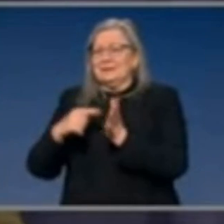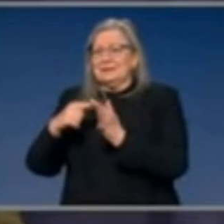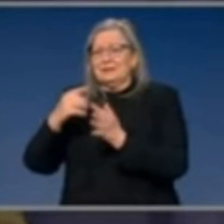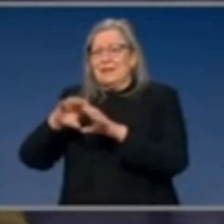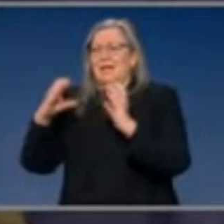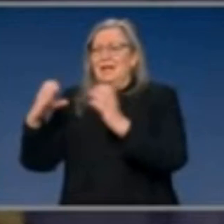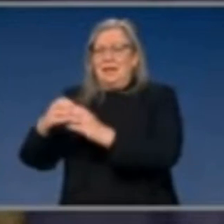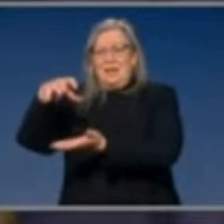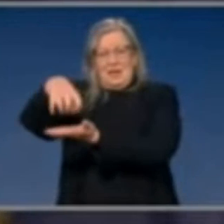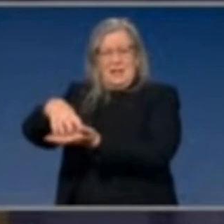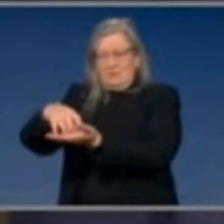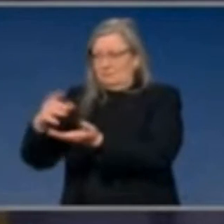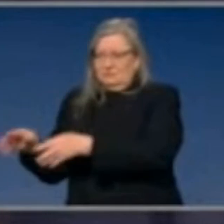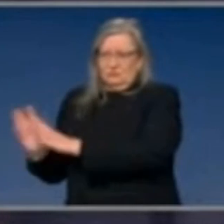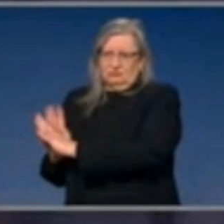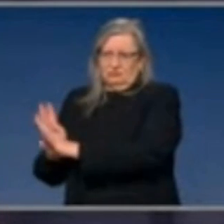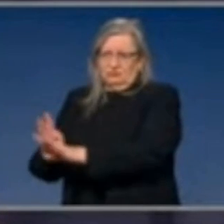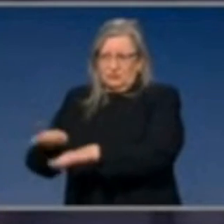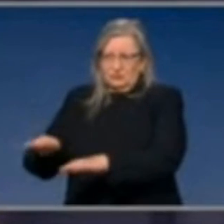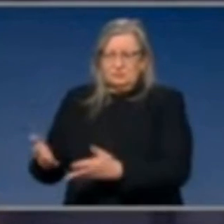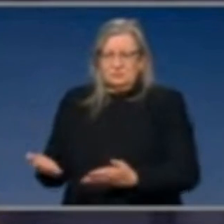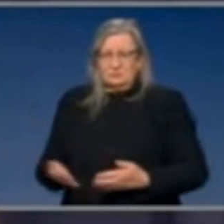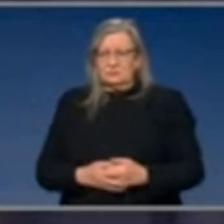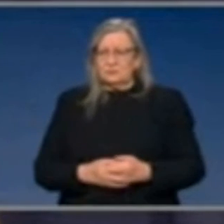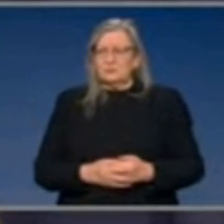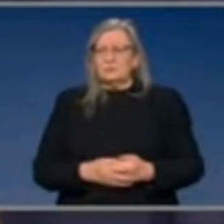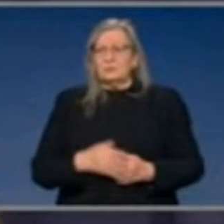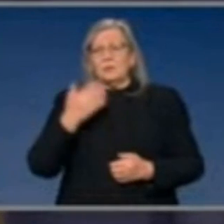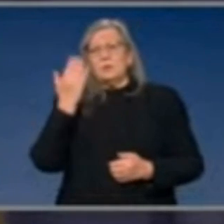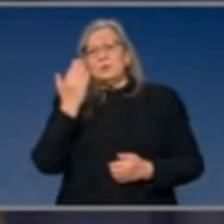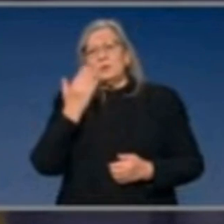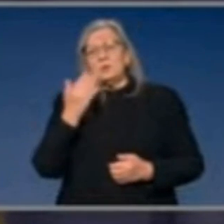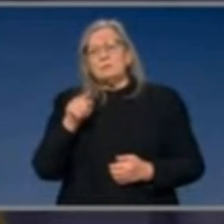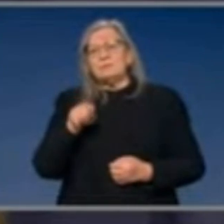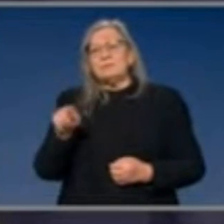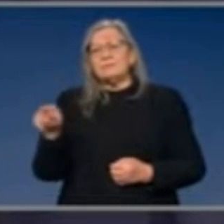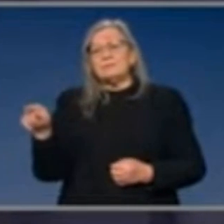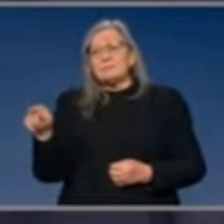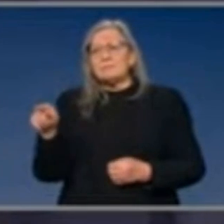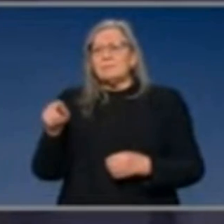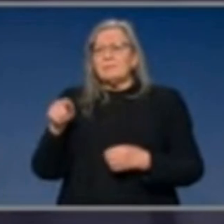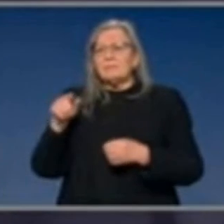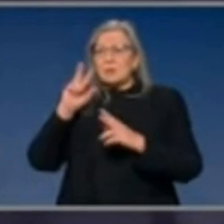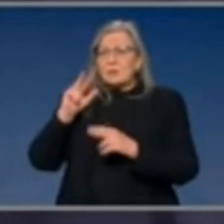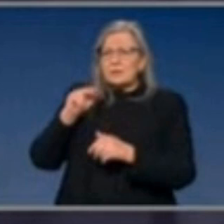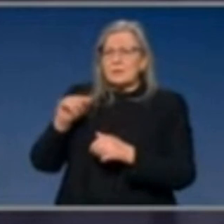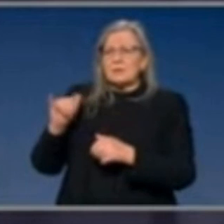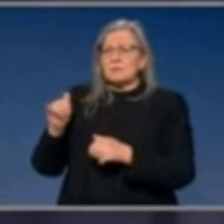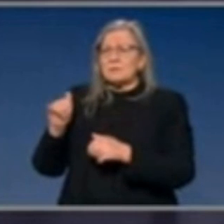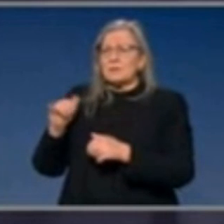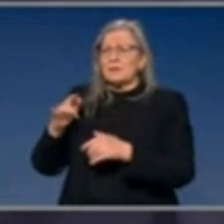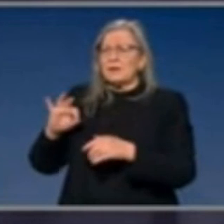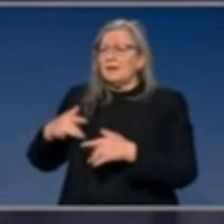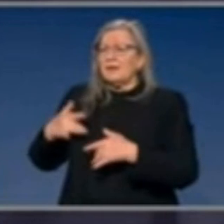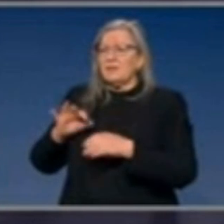So we're looking at school kids, we're looking at kids in care circumstances, out of home care sometimes, we're looking